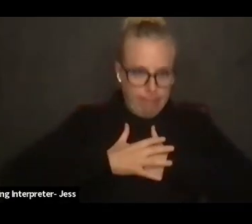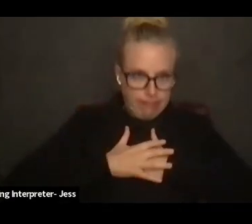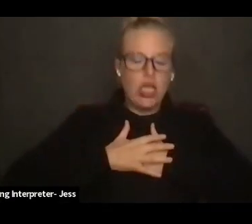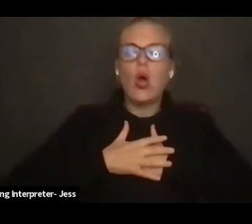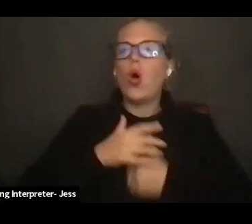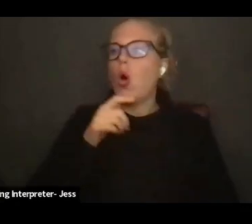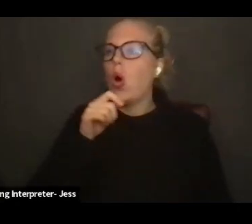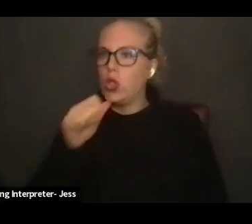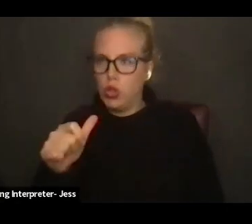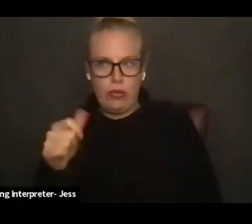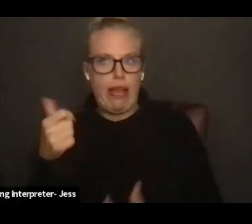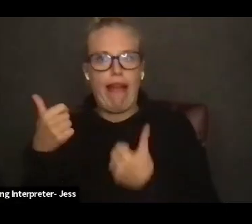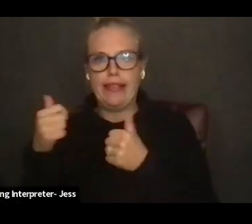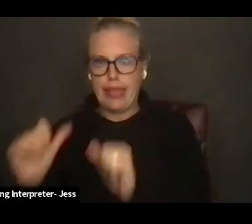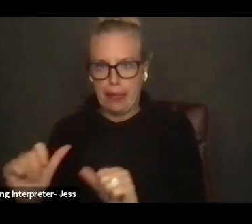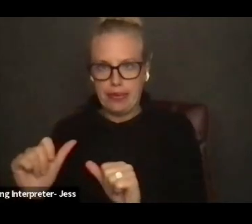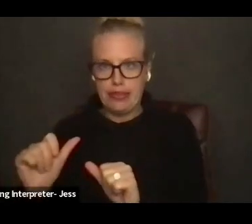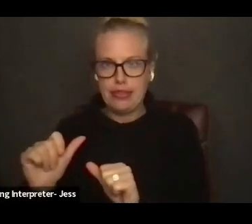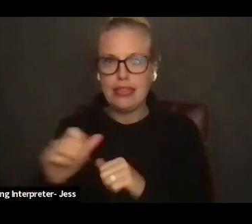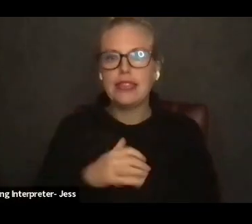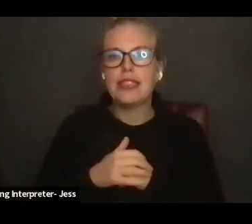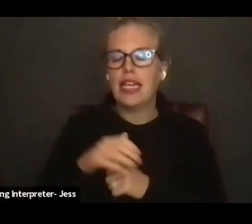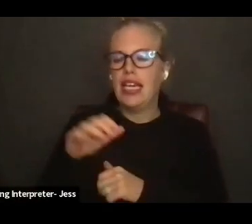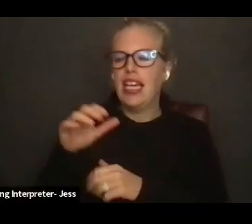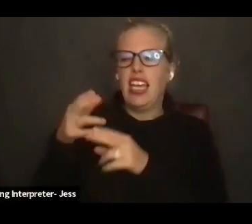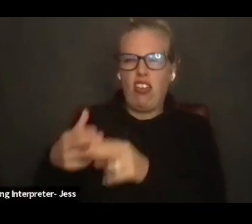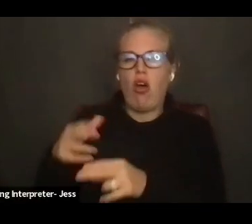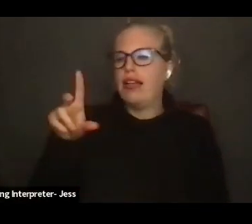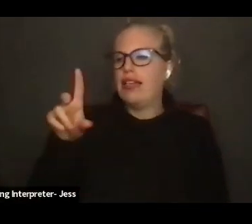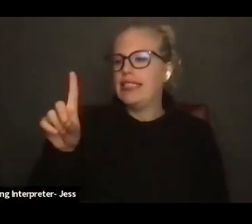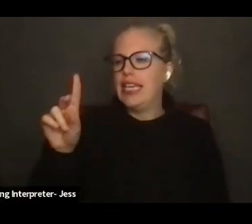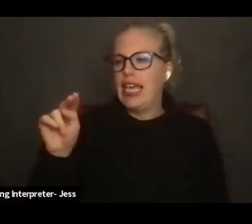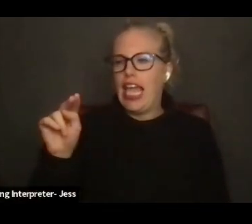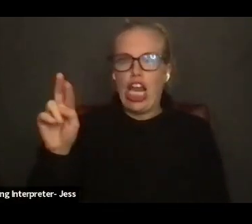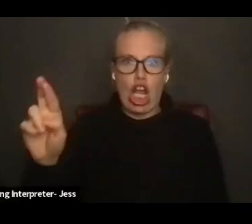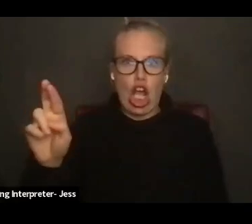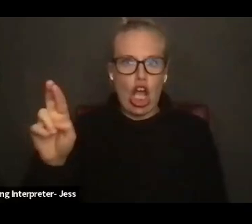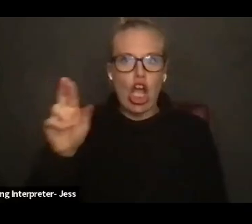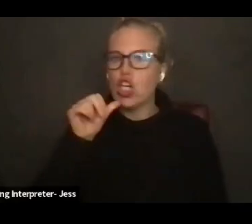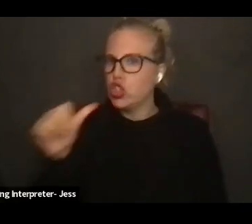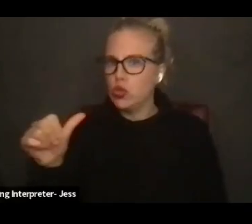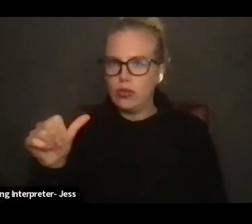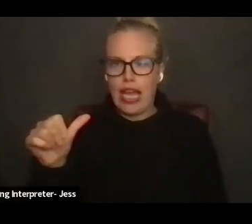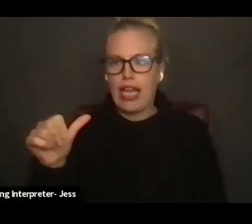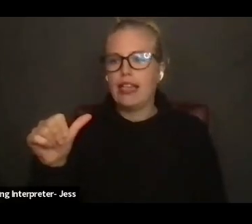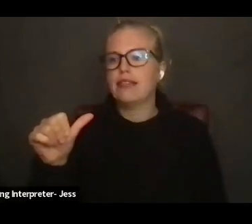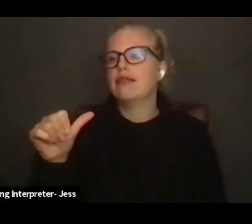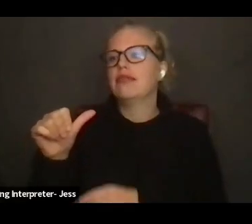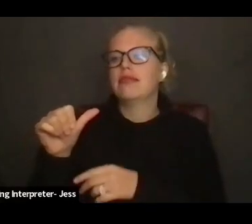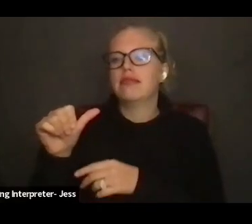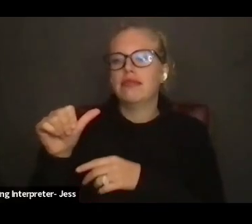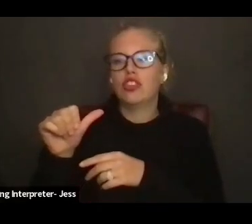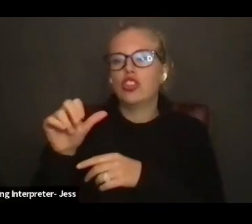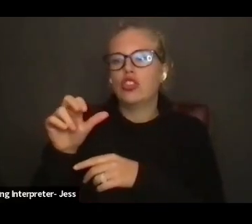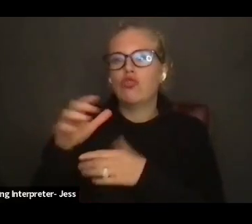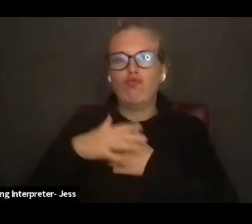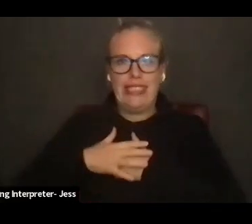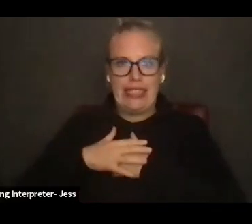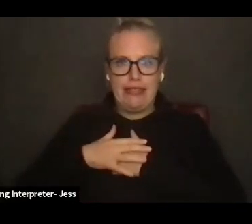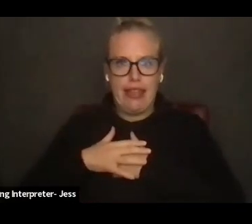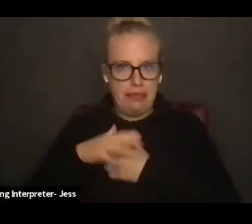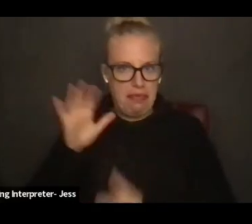not attempt. So this would be a DNR choice on here.